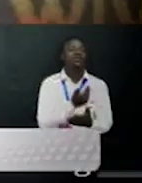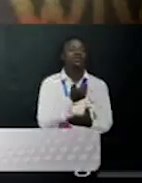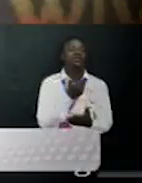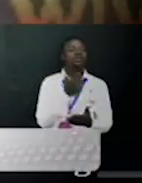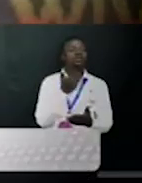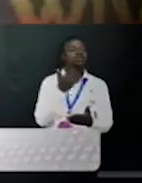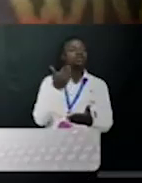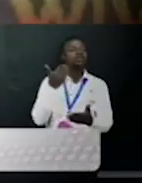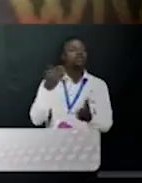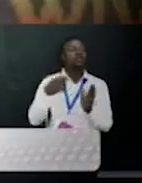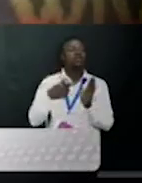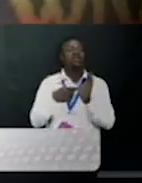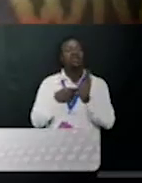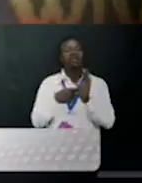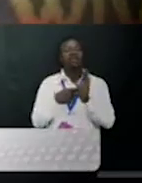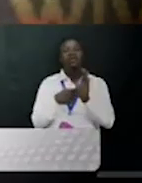refreshing.